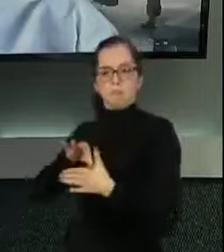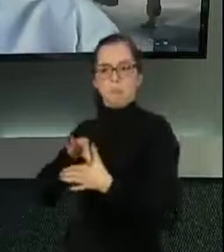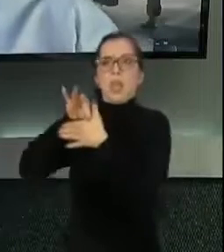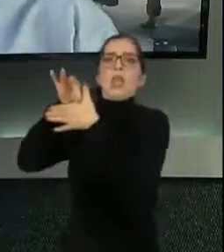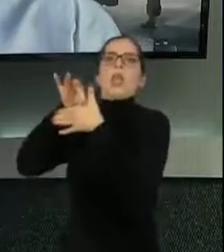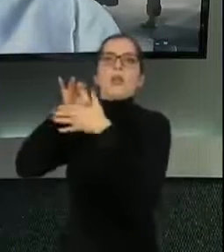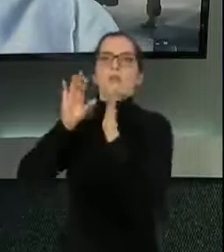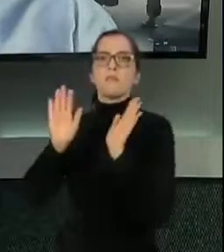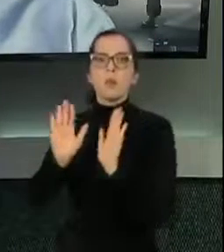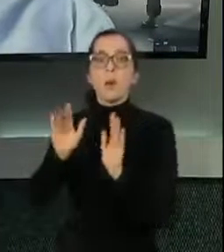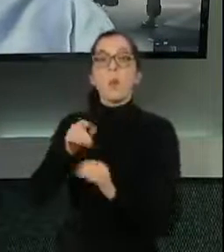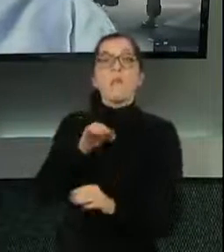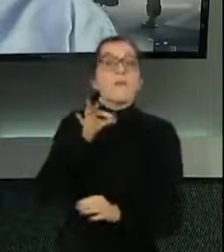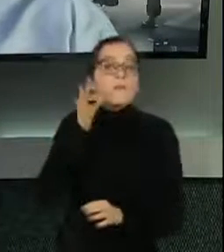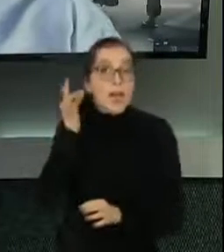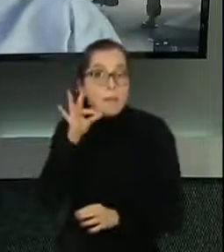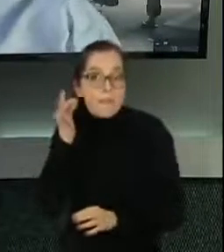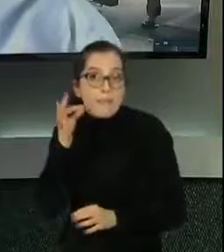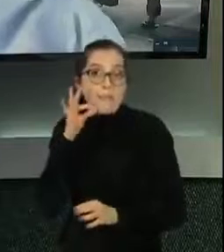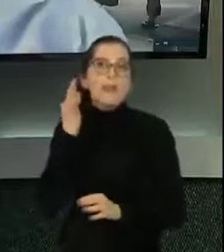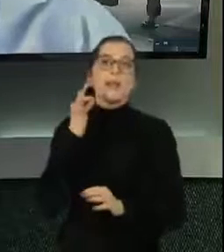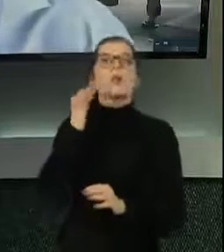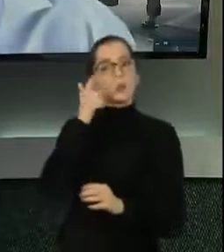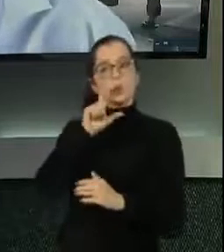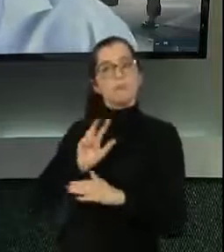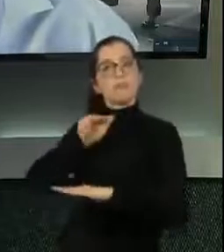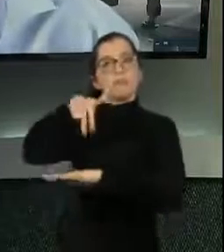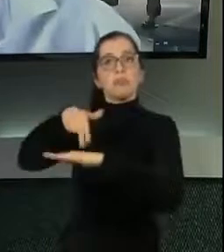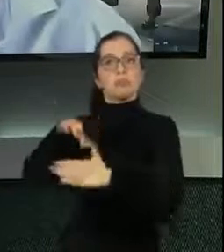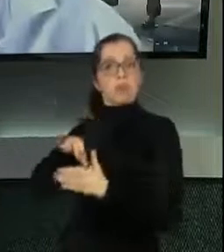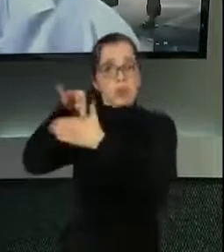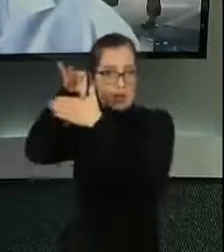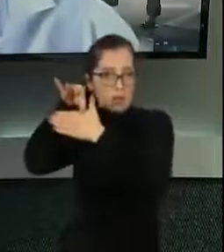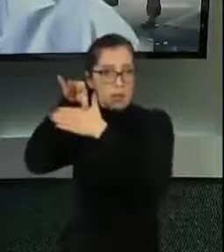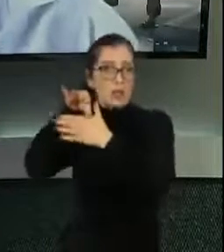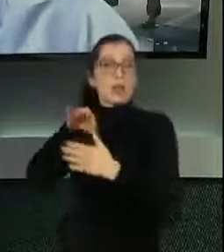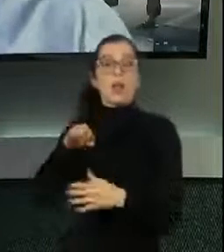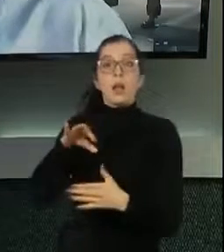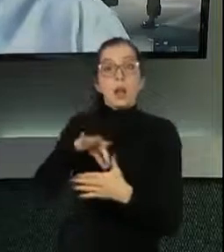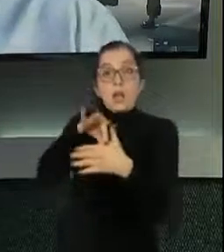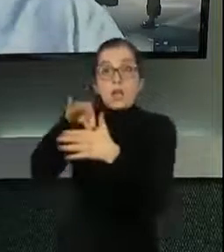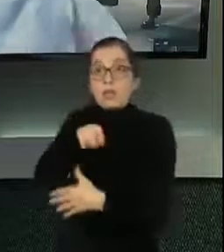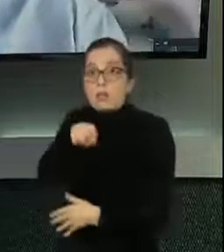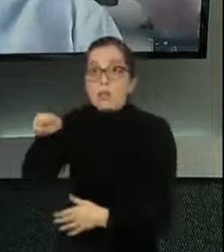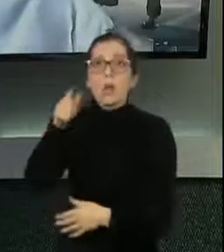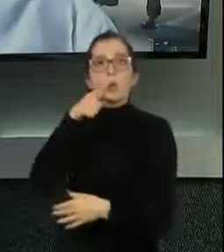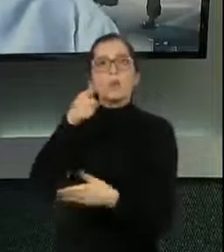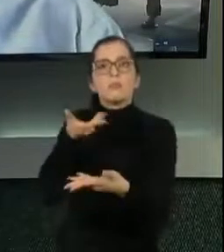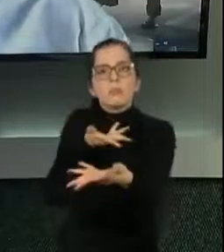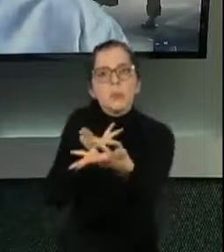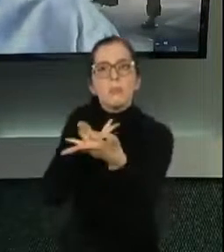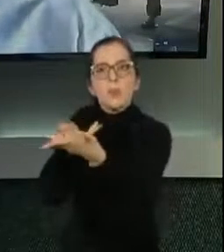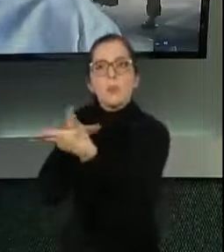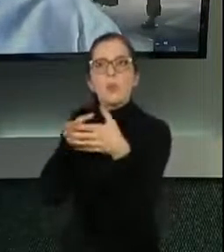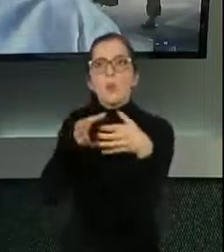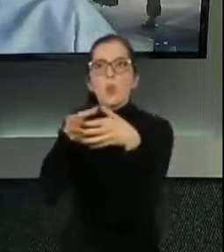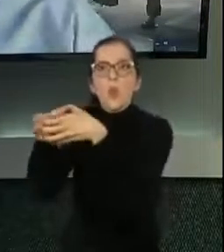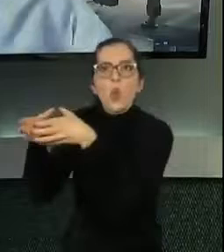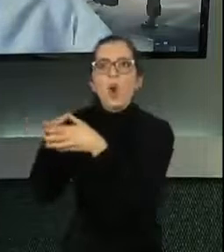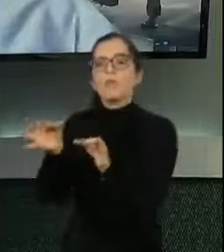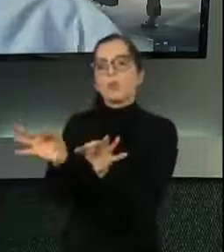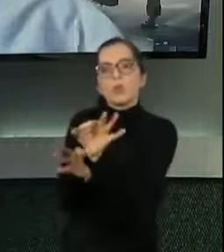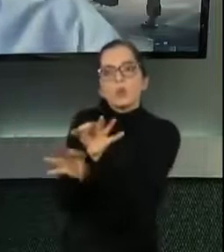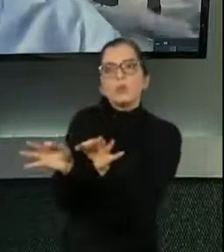leadership and so leadership and females also can do that females can be leaders too leadership is that you bring